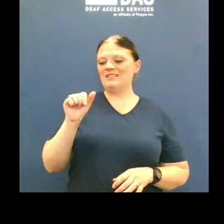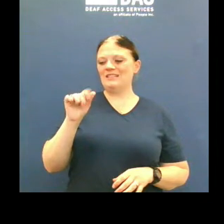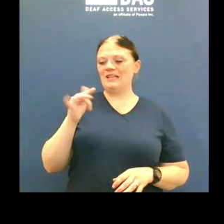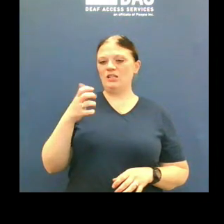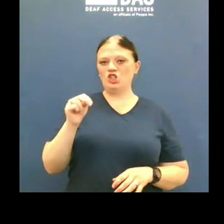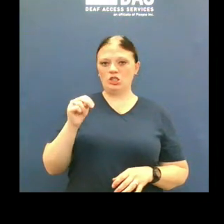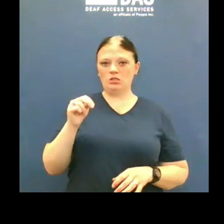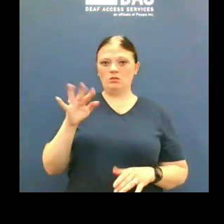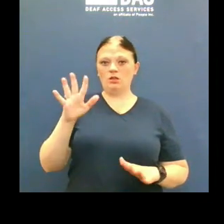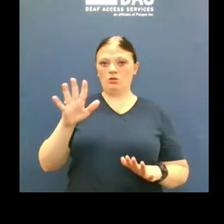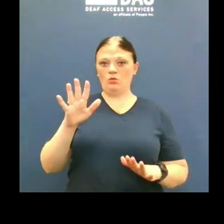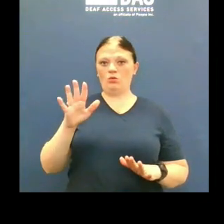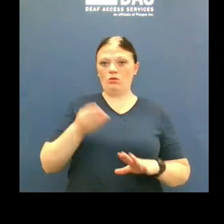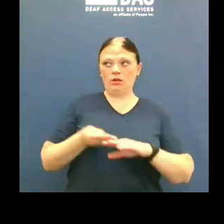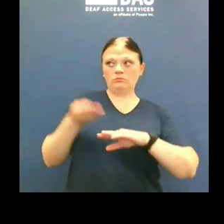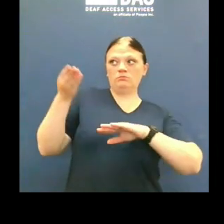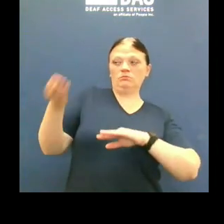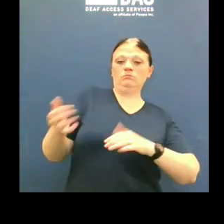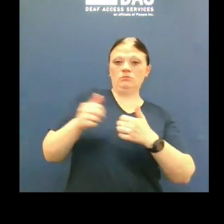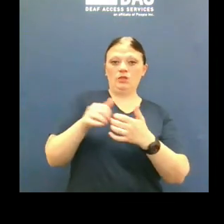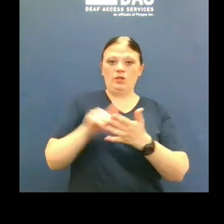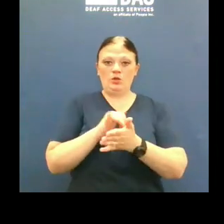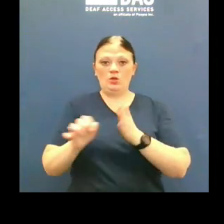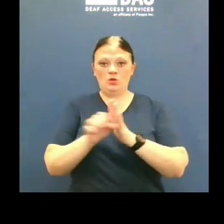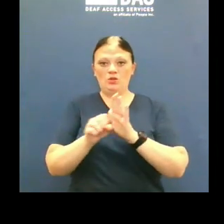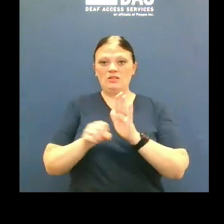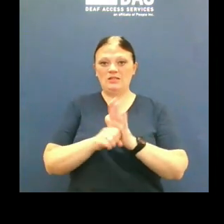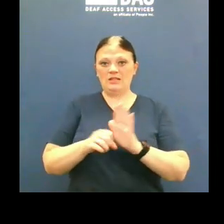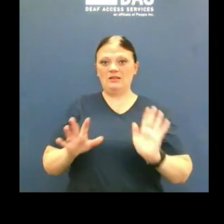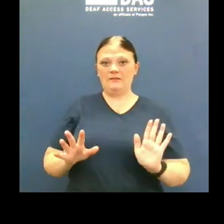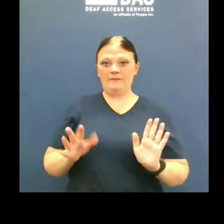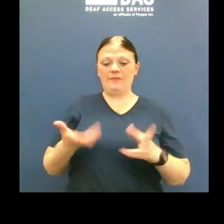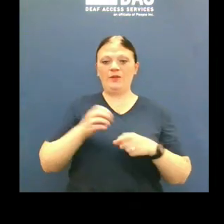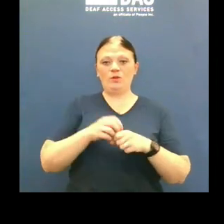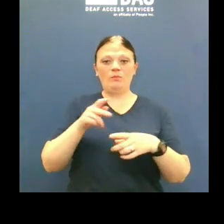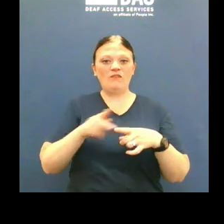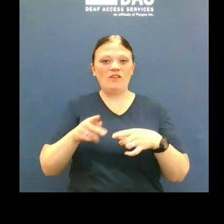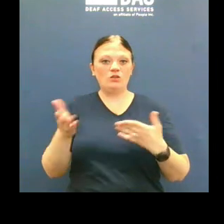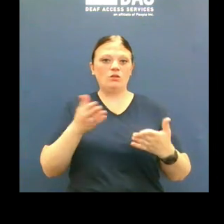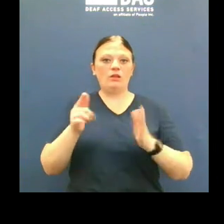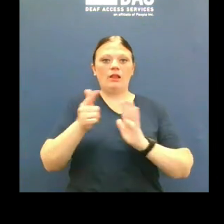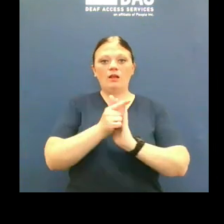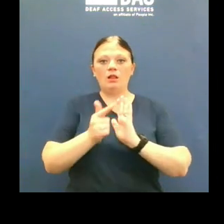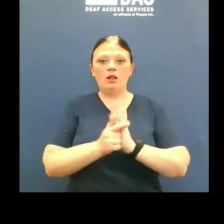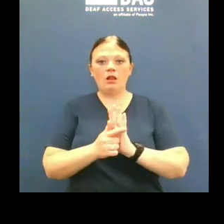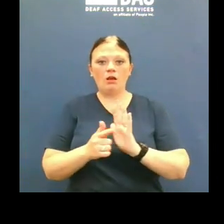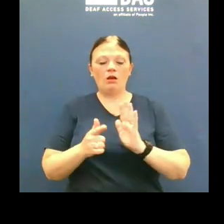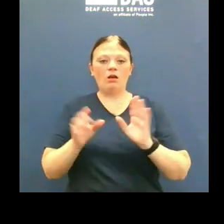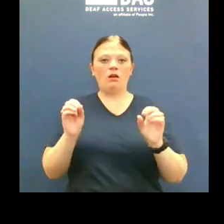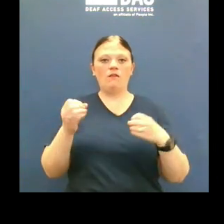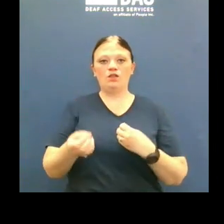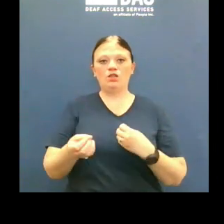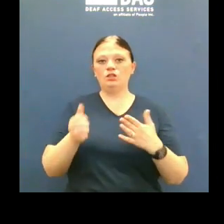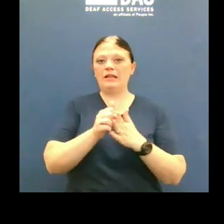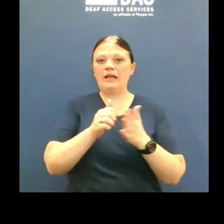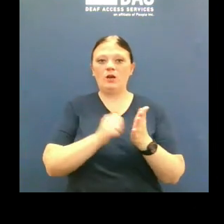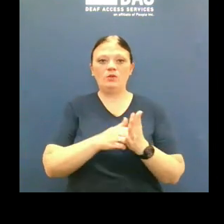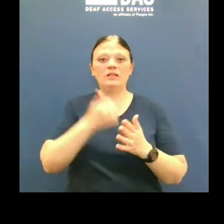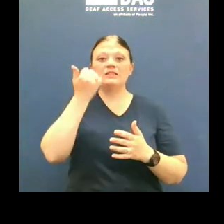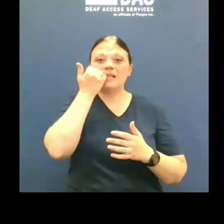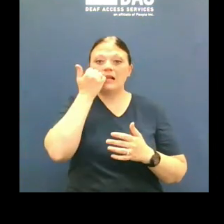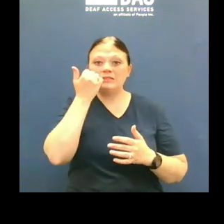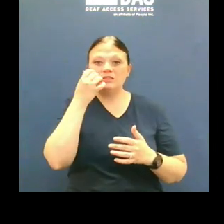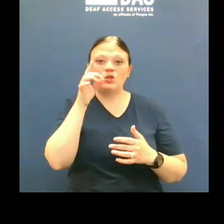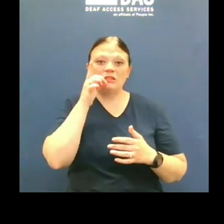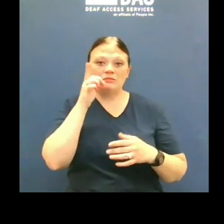State before you can open. And that includes professional services like law firms, accounting firms. We know dentists can